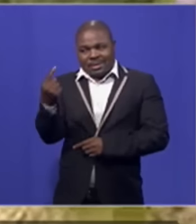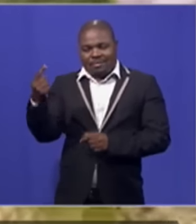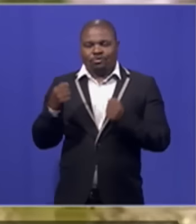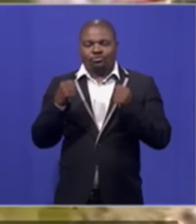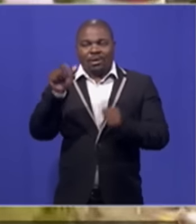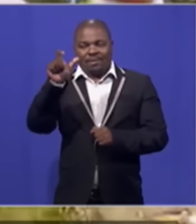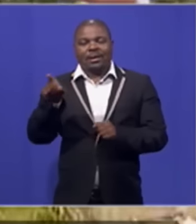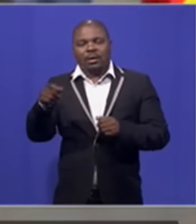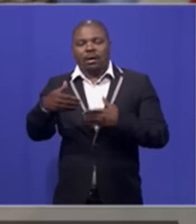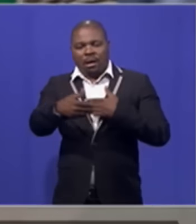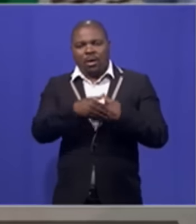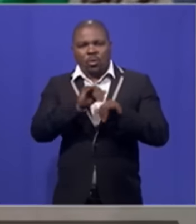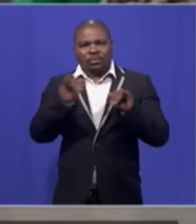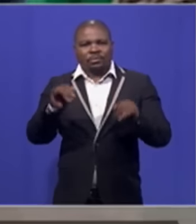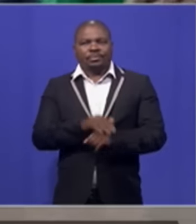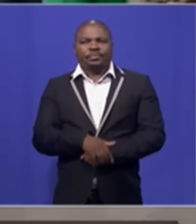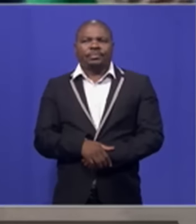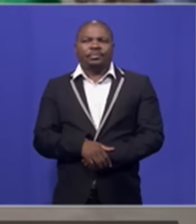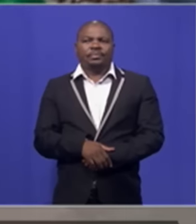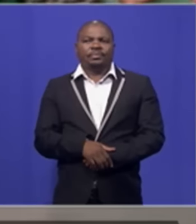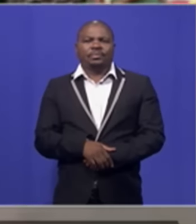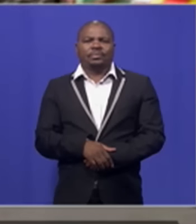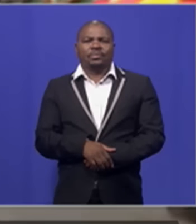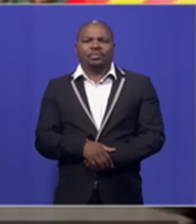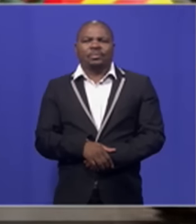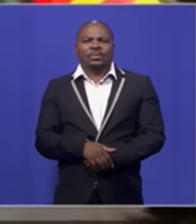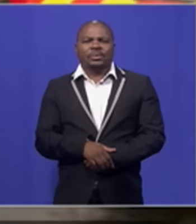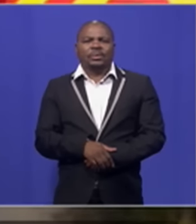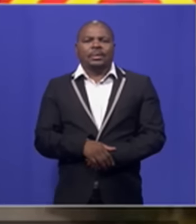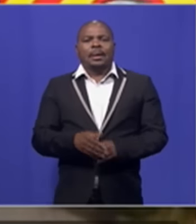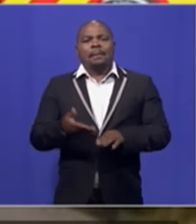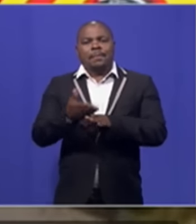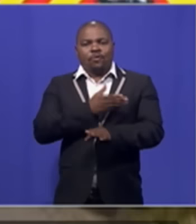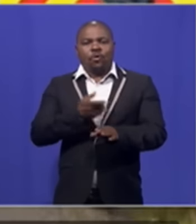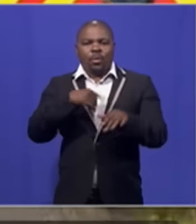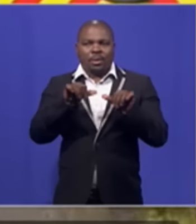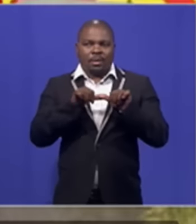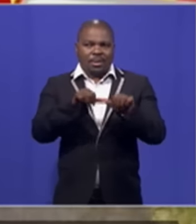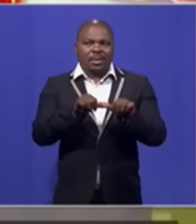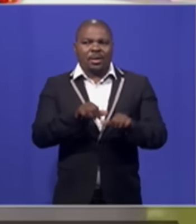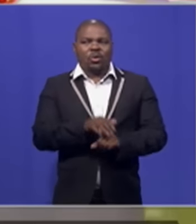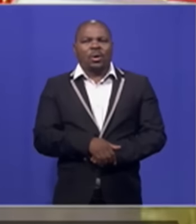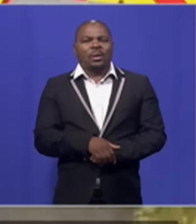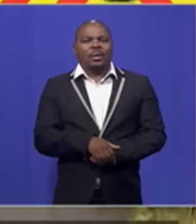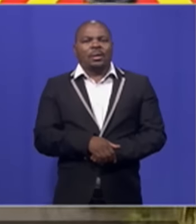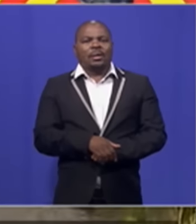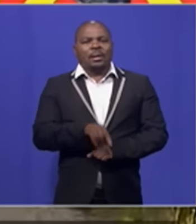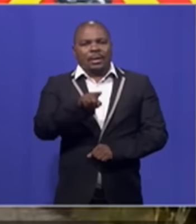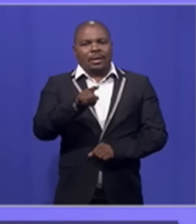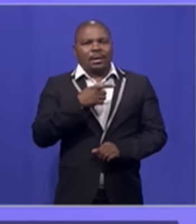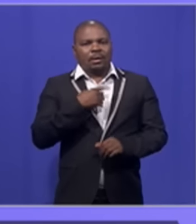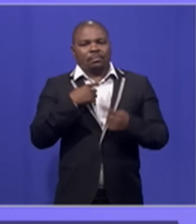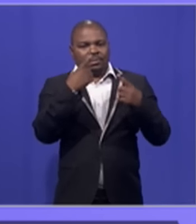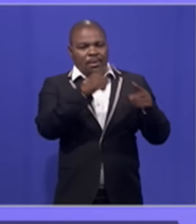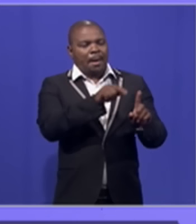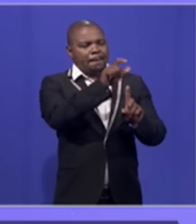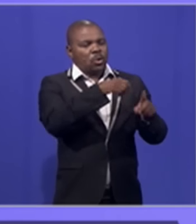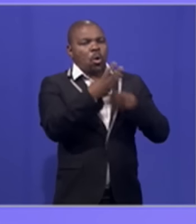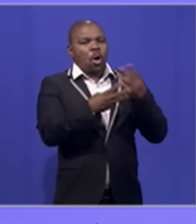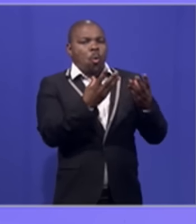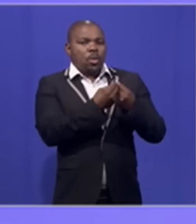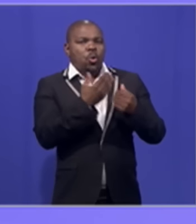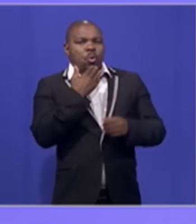bona jwale pele re tswela pele Thabiso mmuye ha re fetele mane ho mosebetsing mo le rona